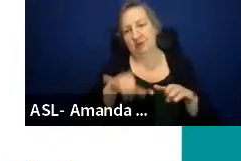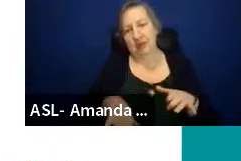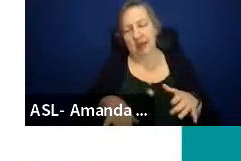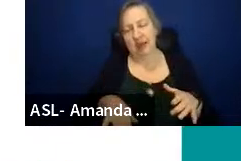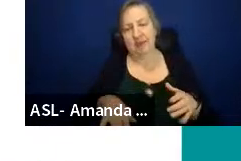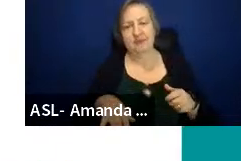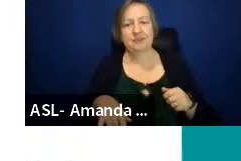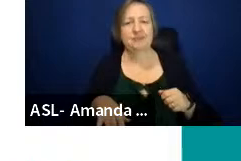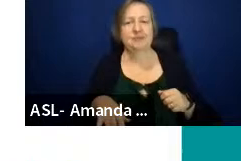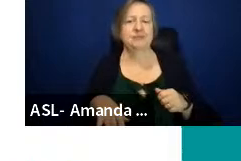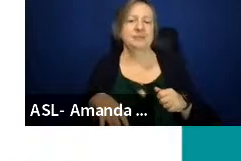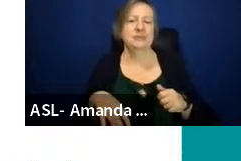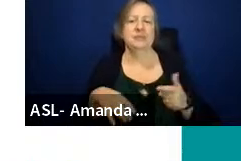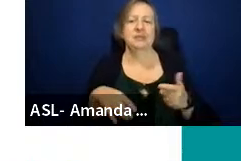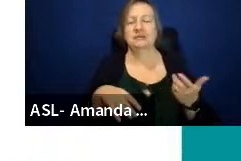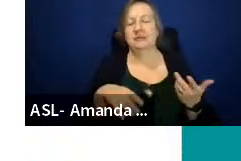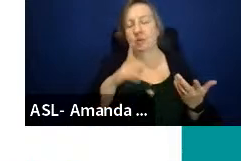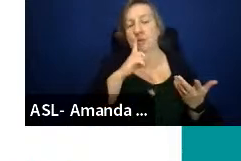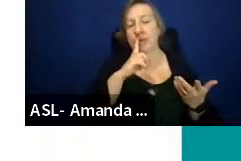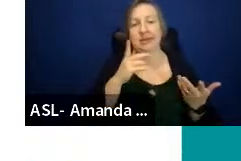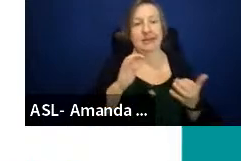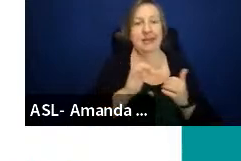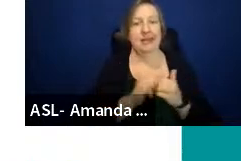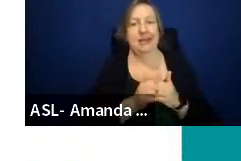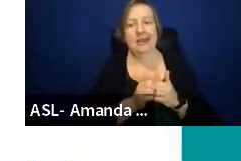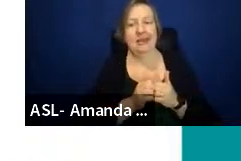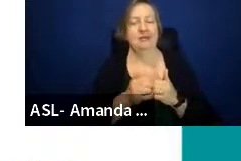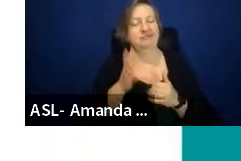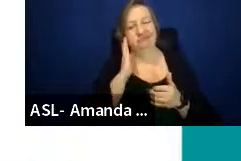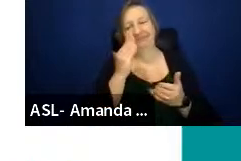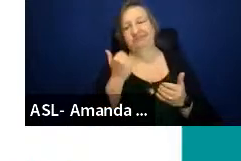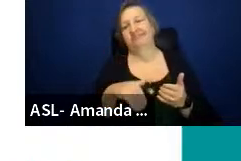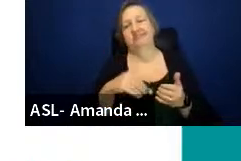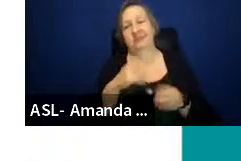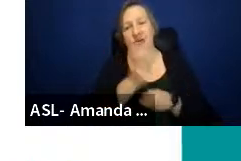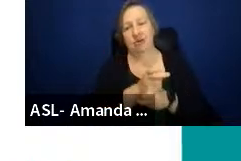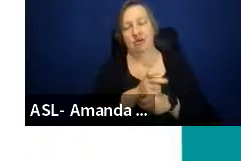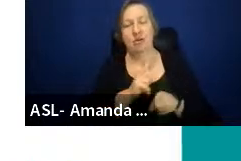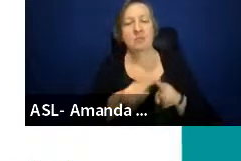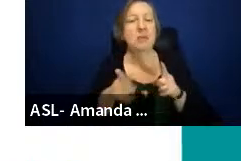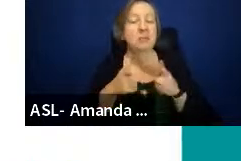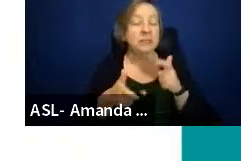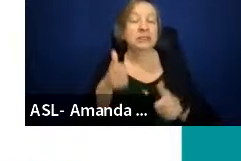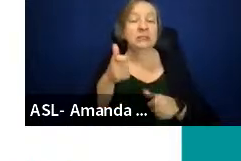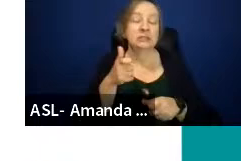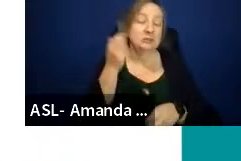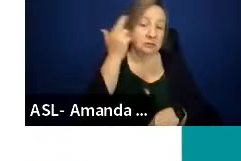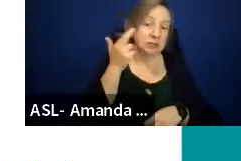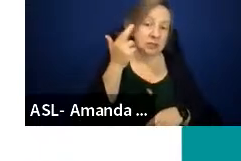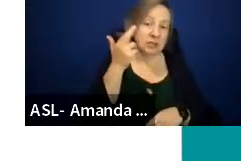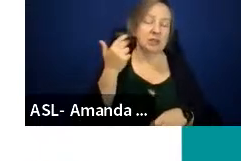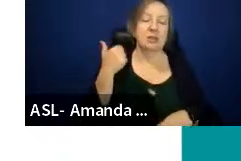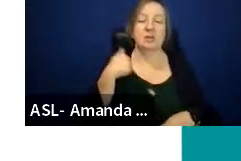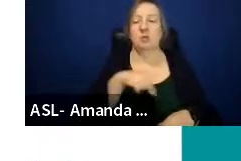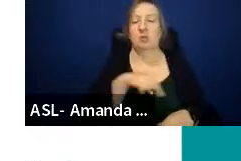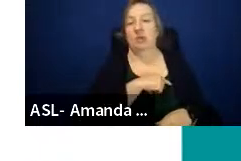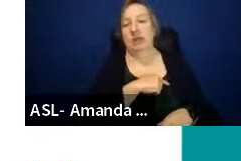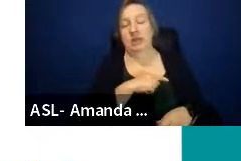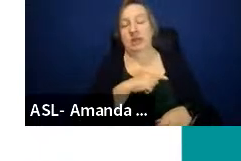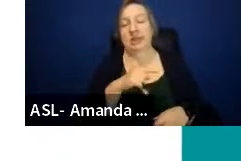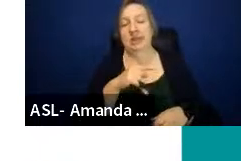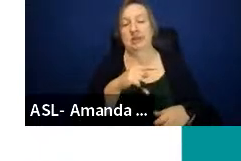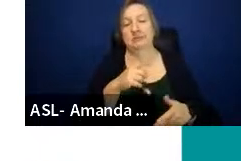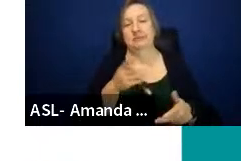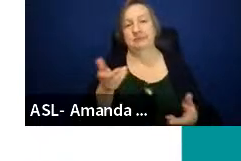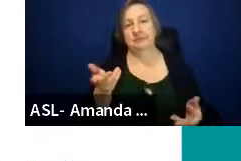say, just logistically, but the biggest reason is that we really are looking to